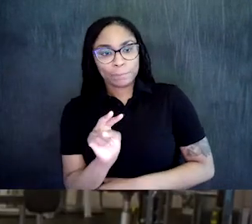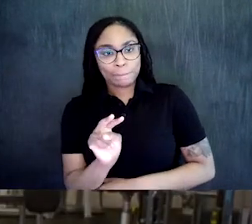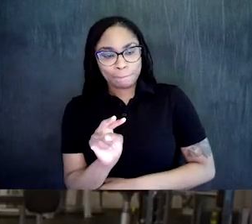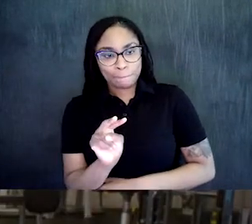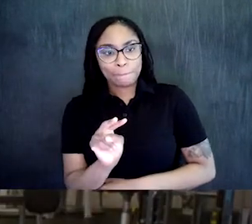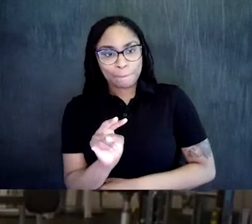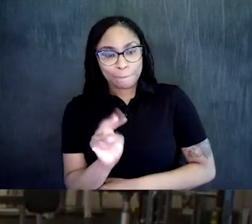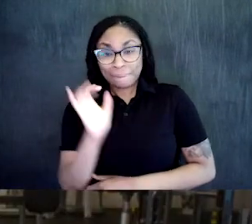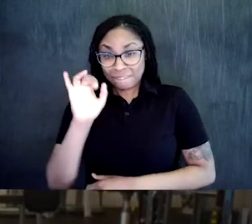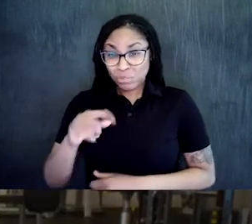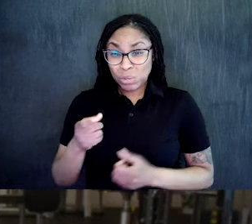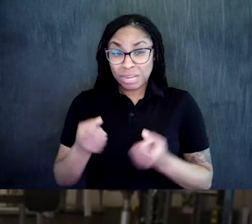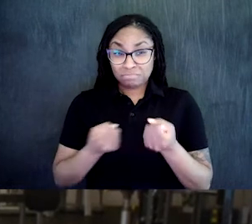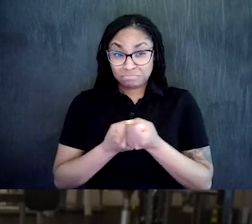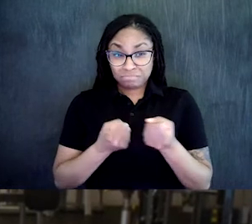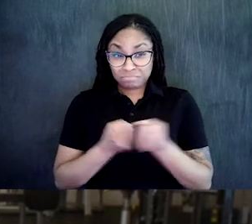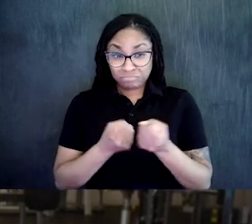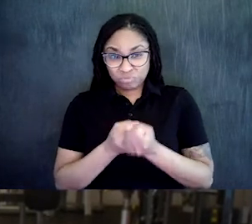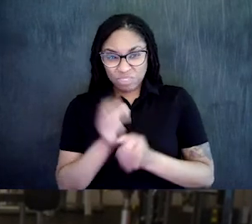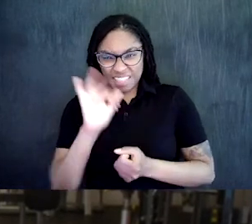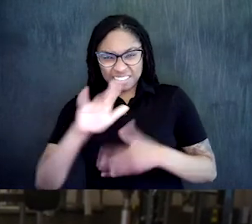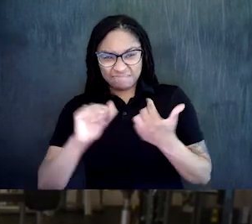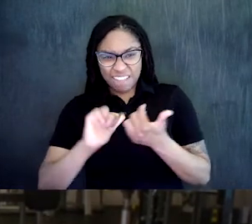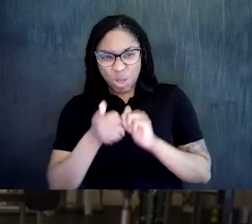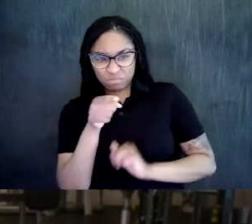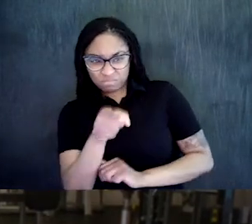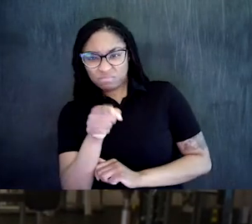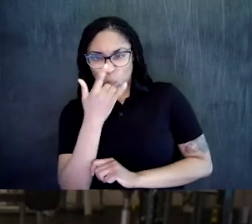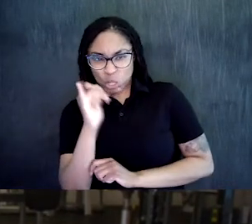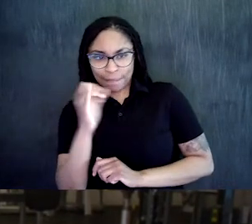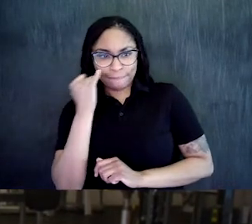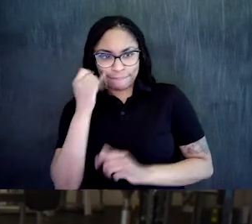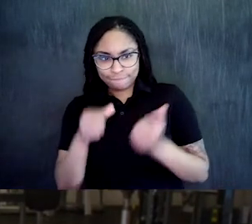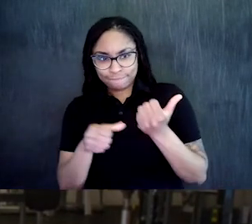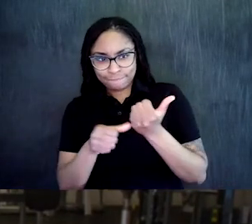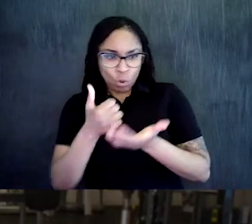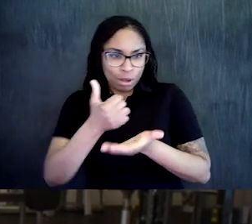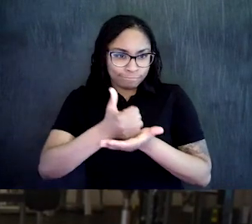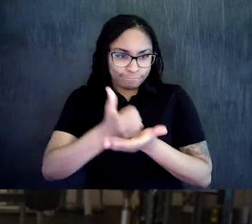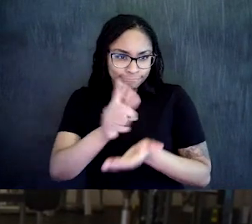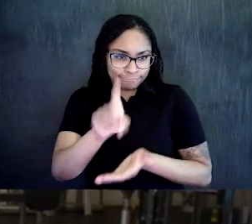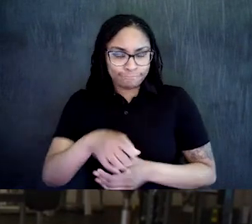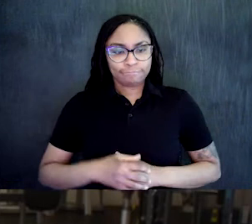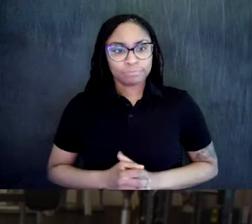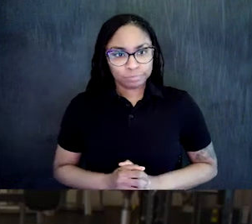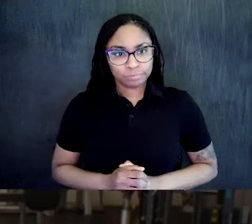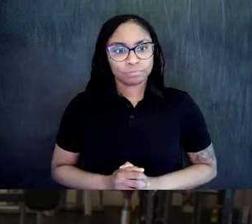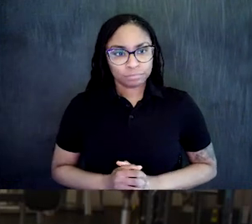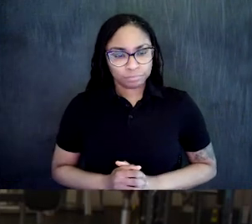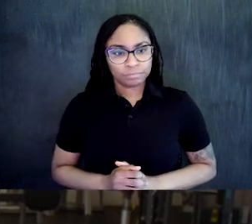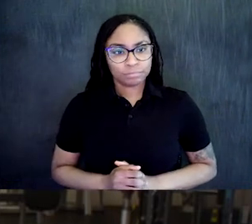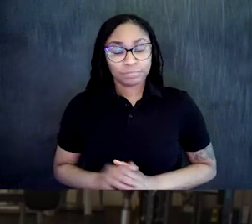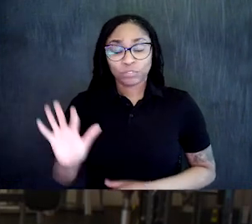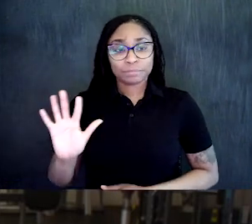next exercise, we're going to stretch out the rear delt a little bit. So if they can, right, you can do it yourself. So you can place your arm across your chest, take the